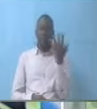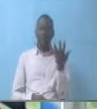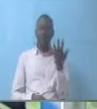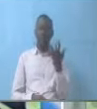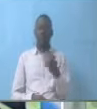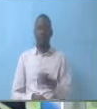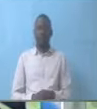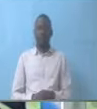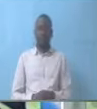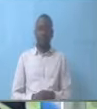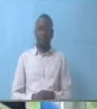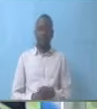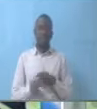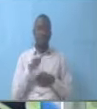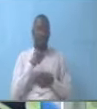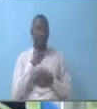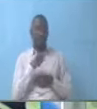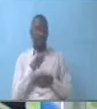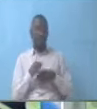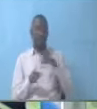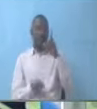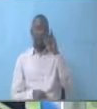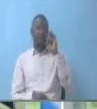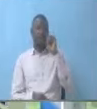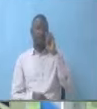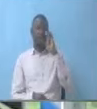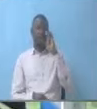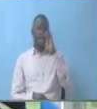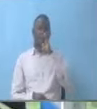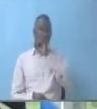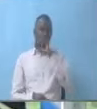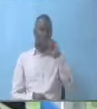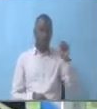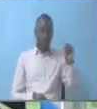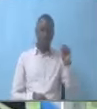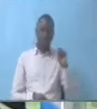decree. The decree B mom.